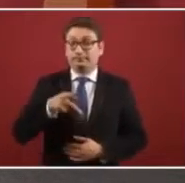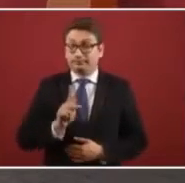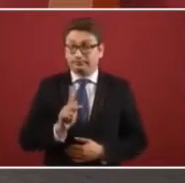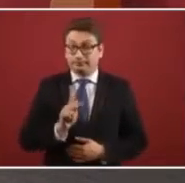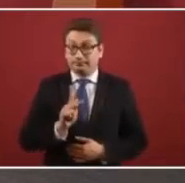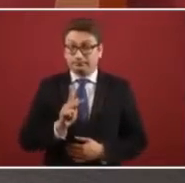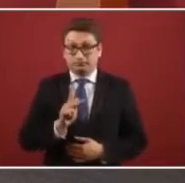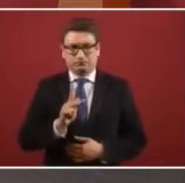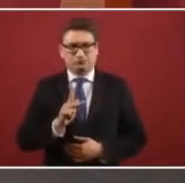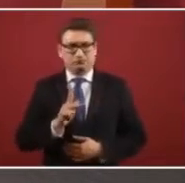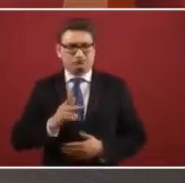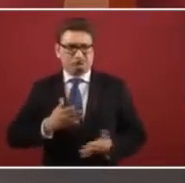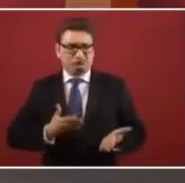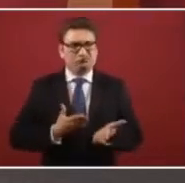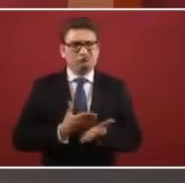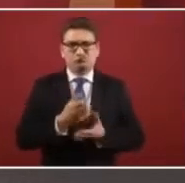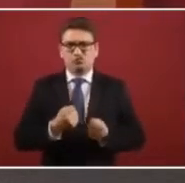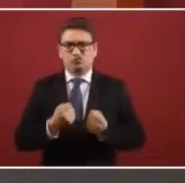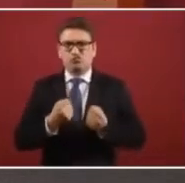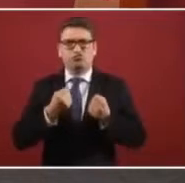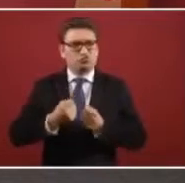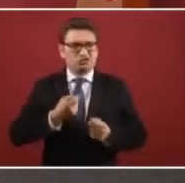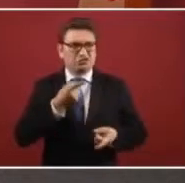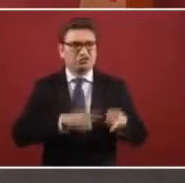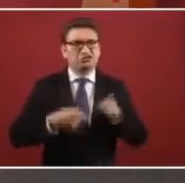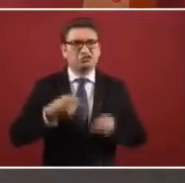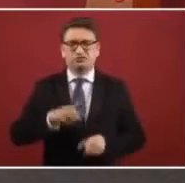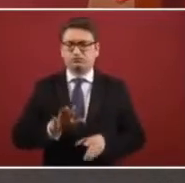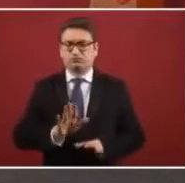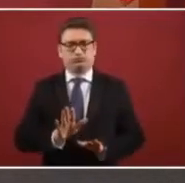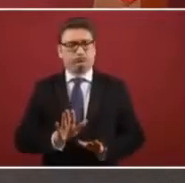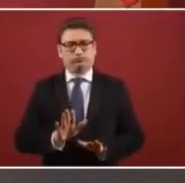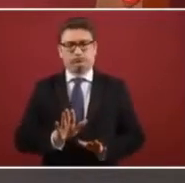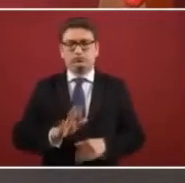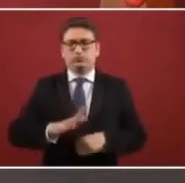law, but without using force.